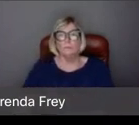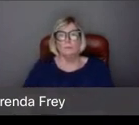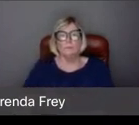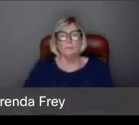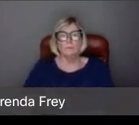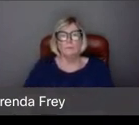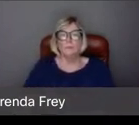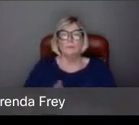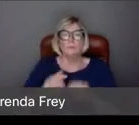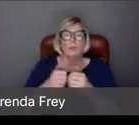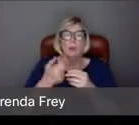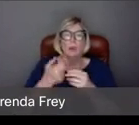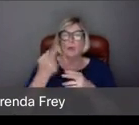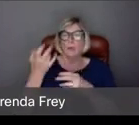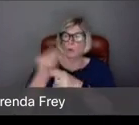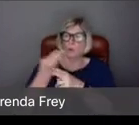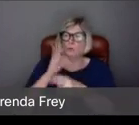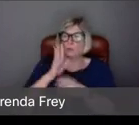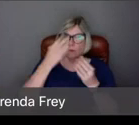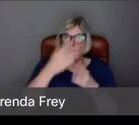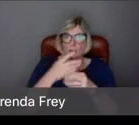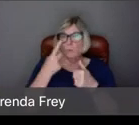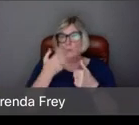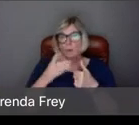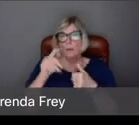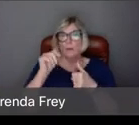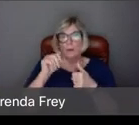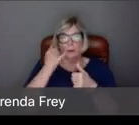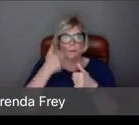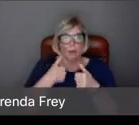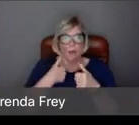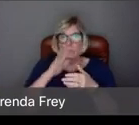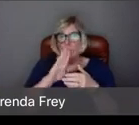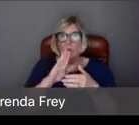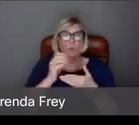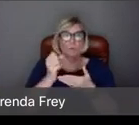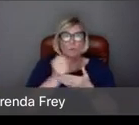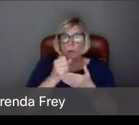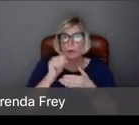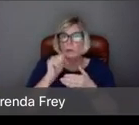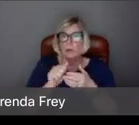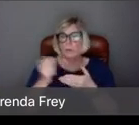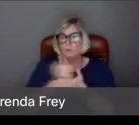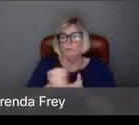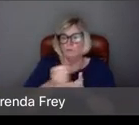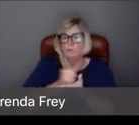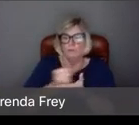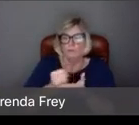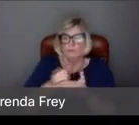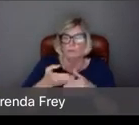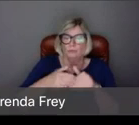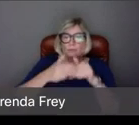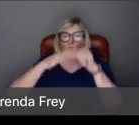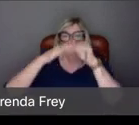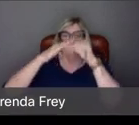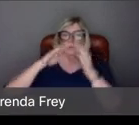Now, how they use your information? Well, one thing they can do is if they have your existing credit card, they can run charges up on your existing credit cards.